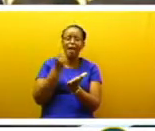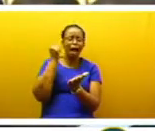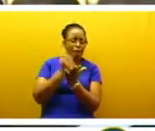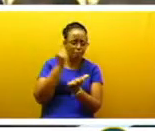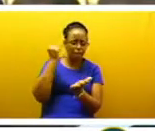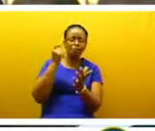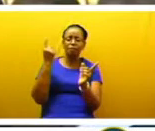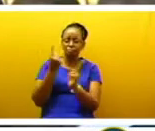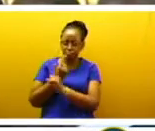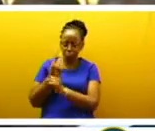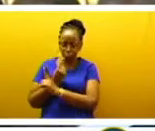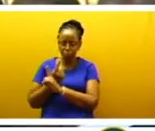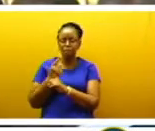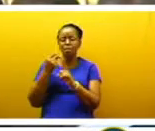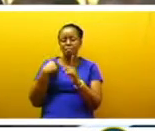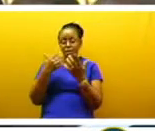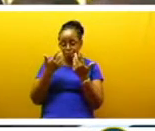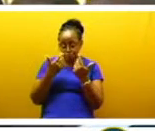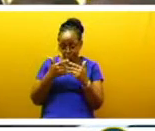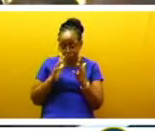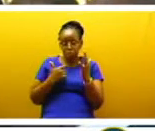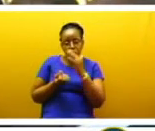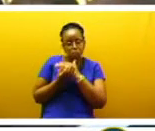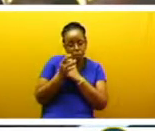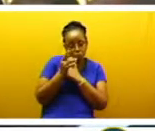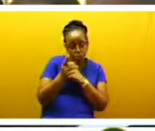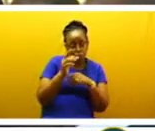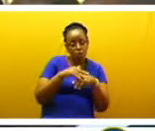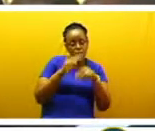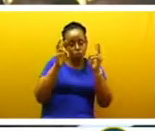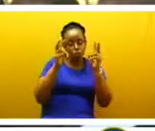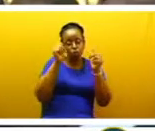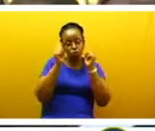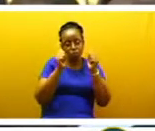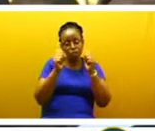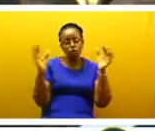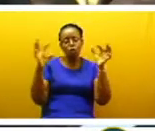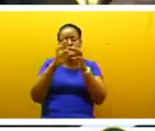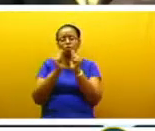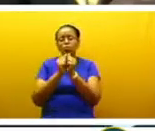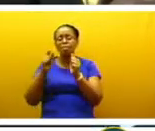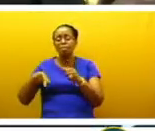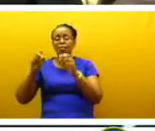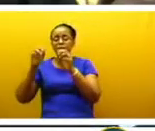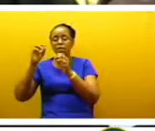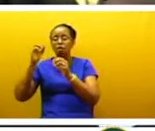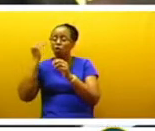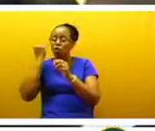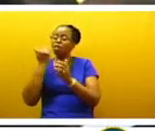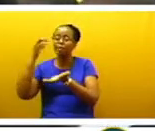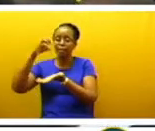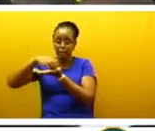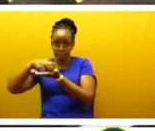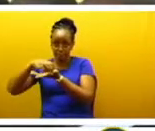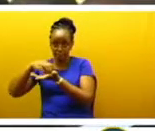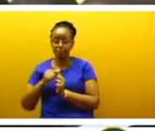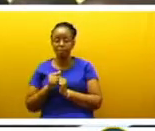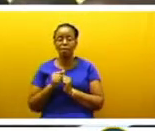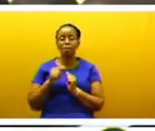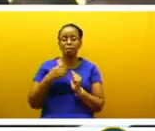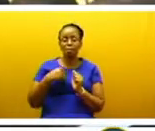length on matters relating to the petition. And yesterday, I remember when